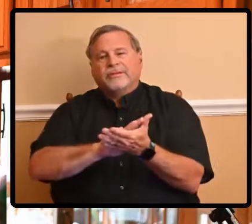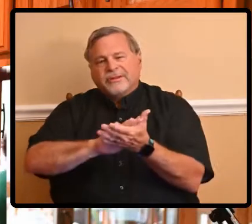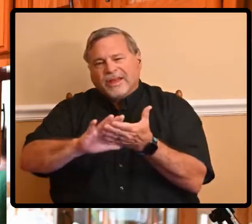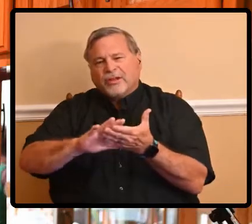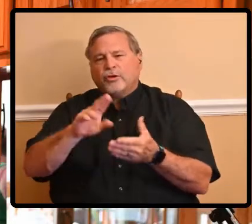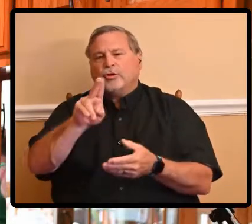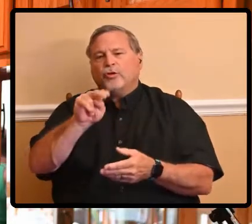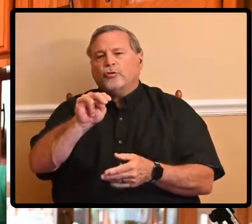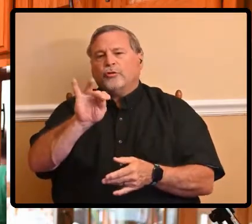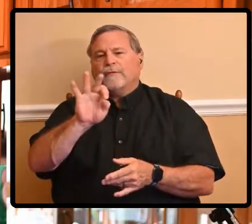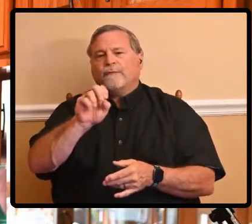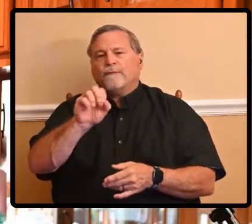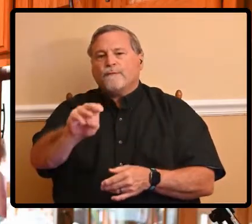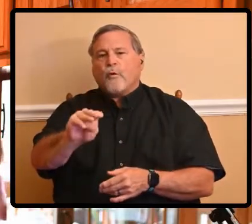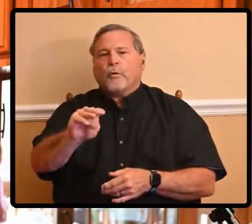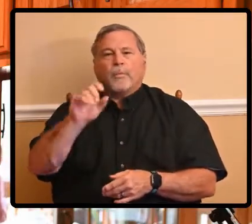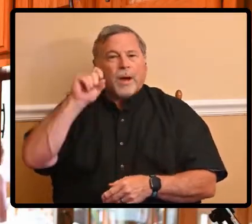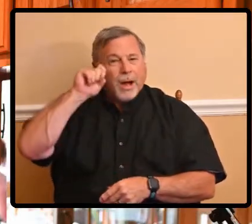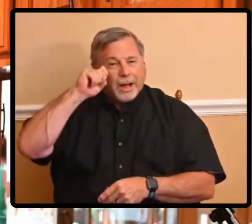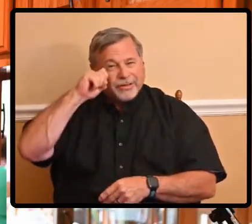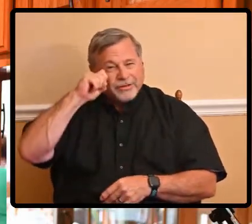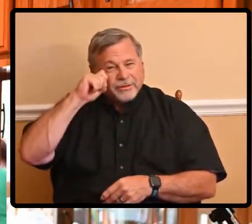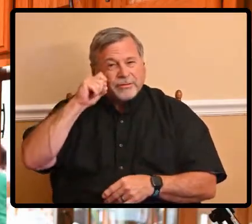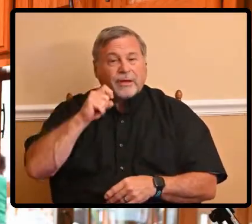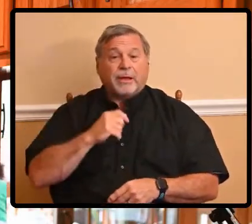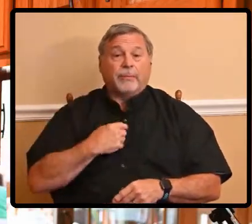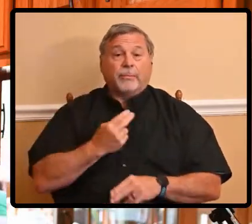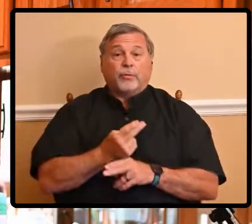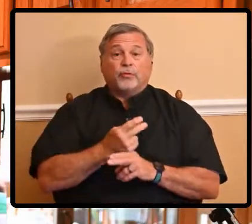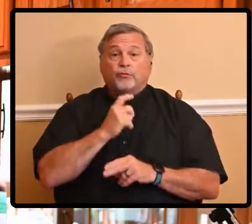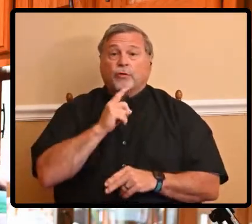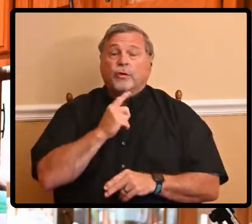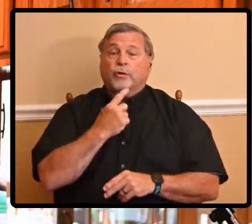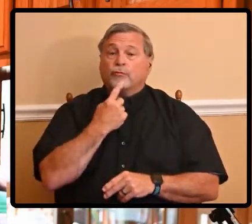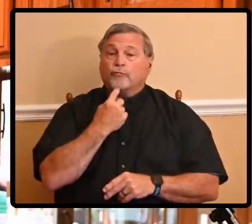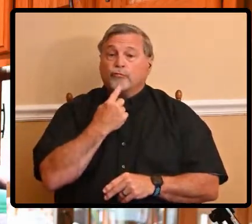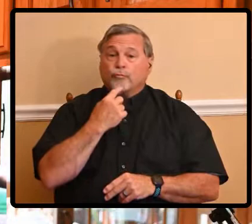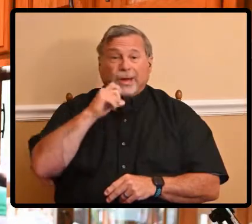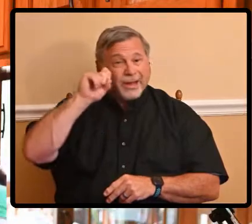lot of nice uniform pieces of onion. I'm using red onion for this tonight.